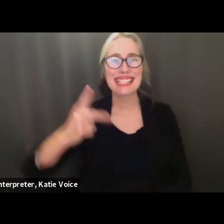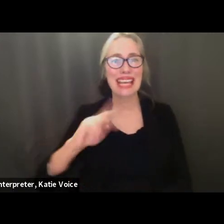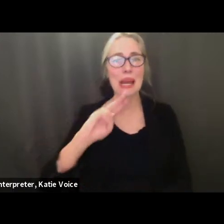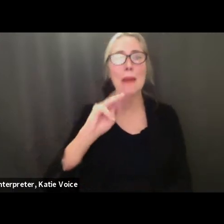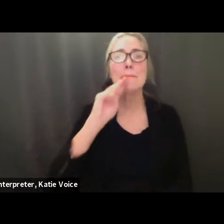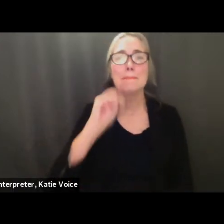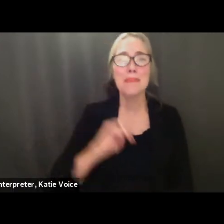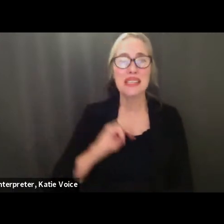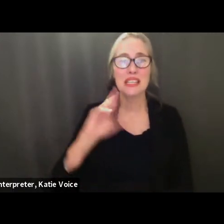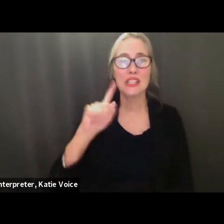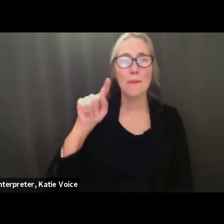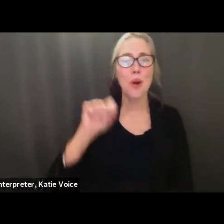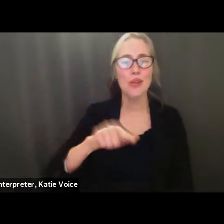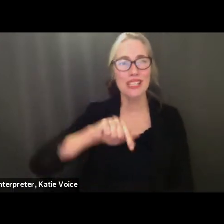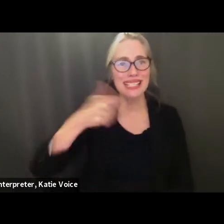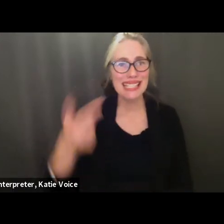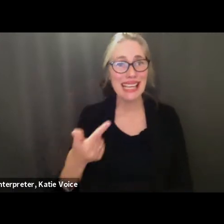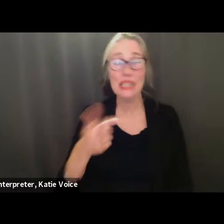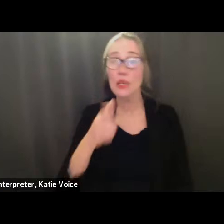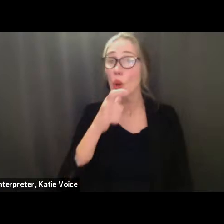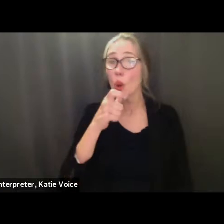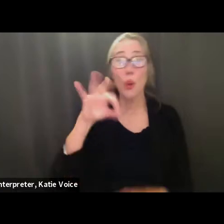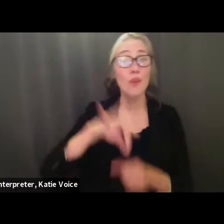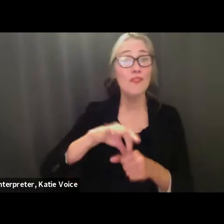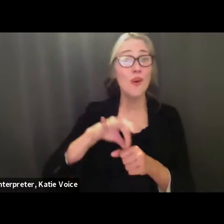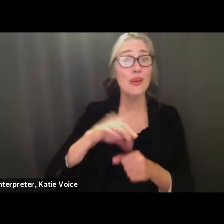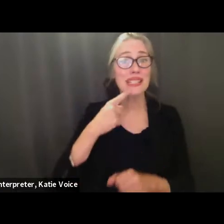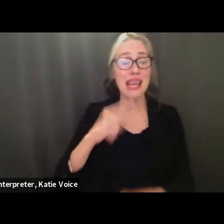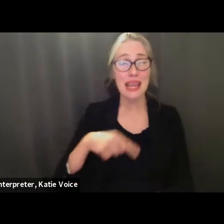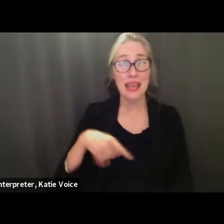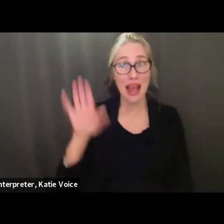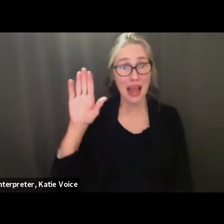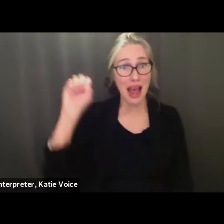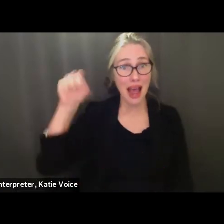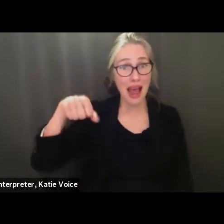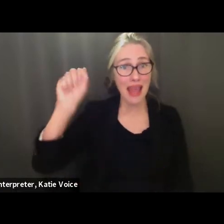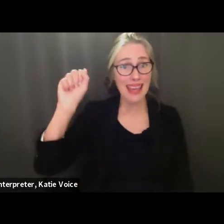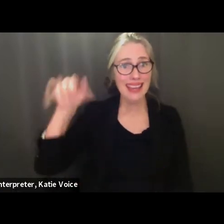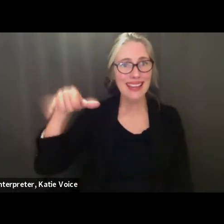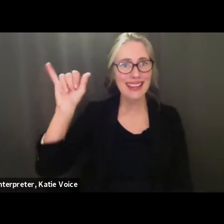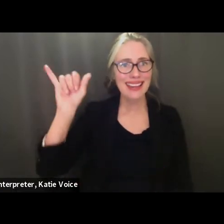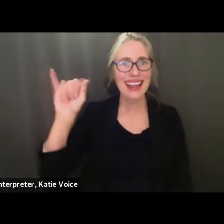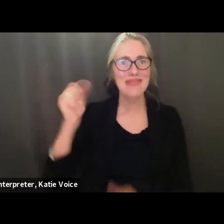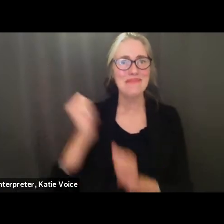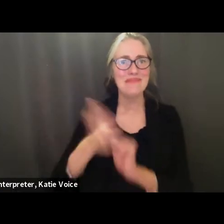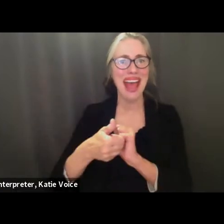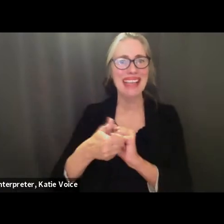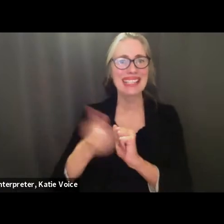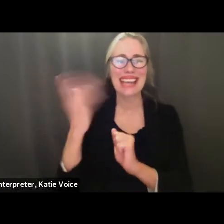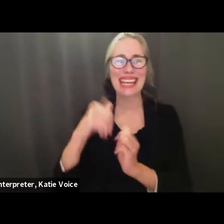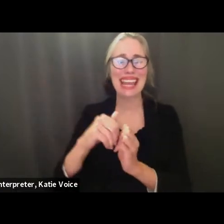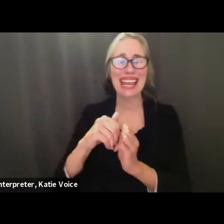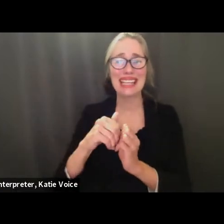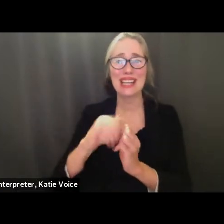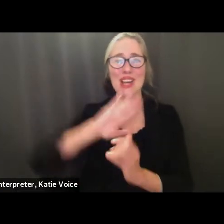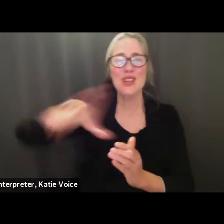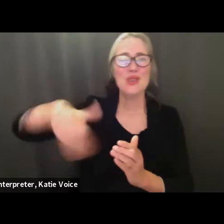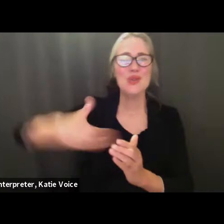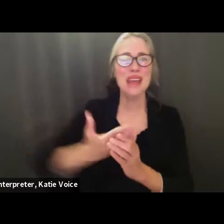please signify by raising your hand and saying aye. Aye. Aye. This motion passes unanimously